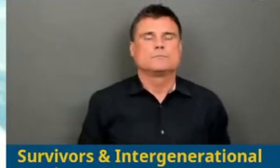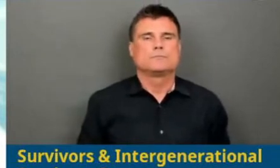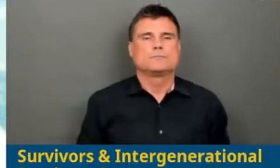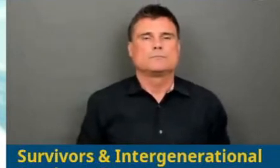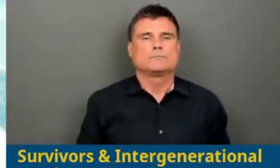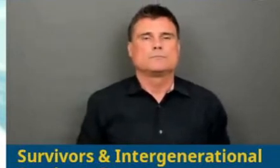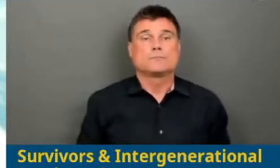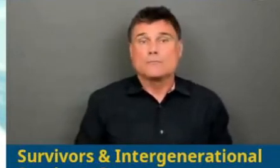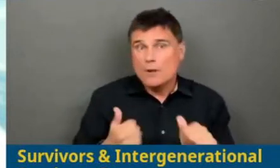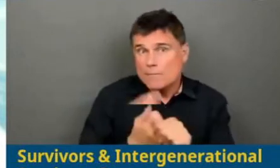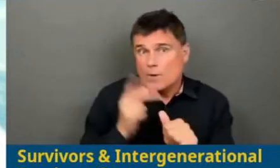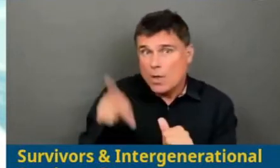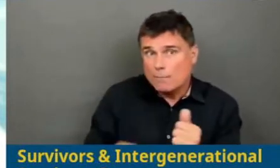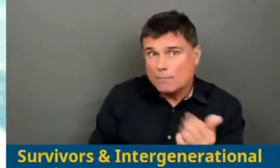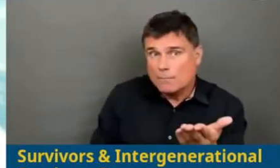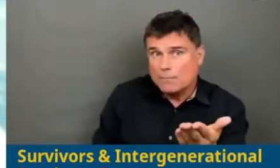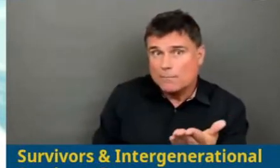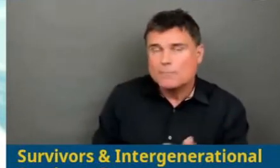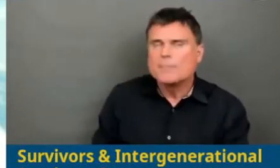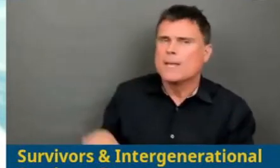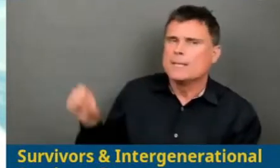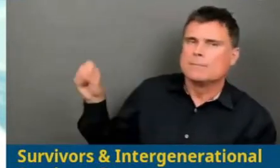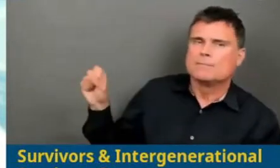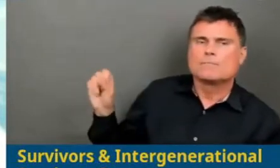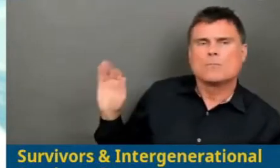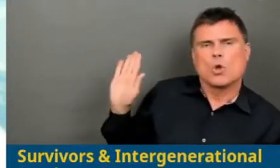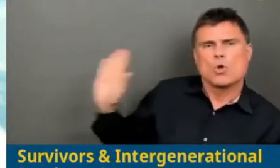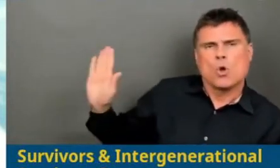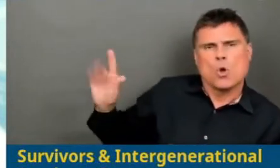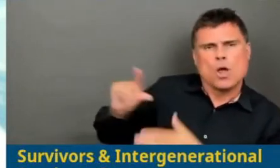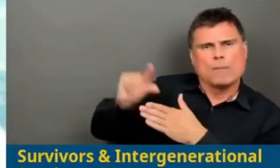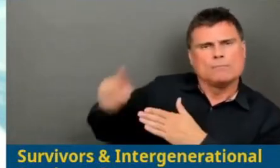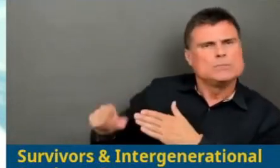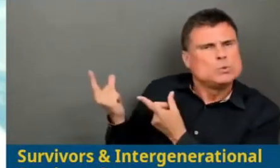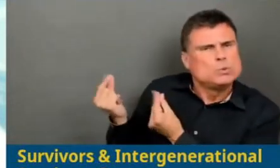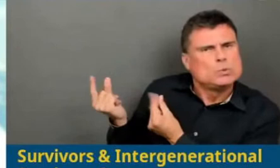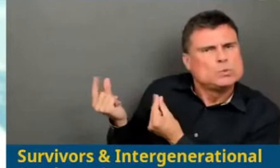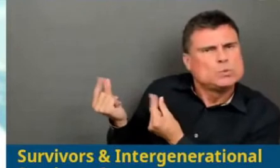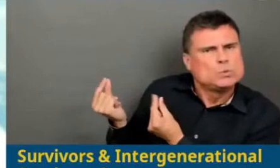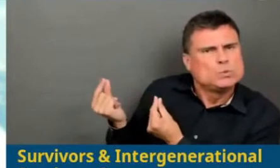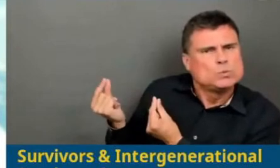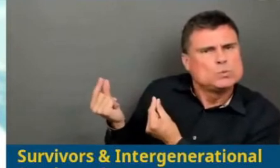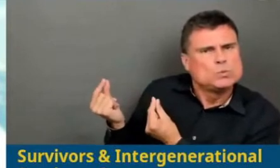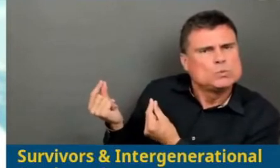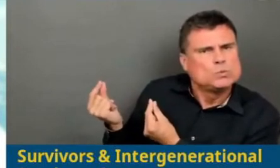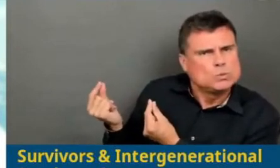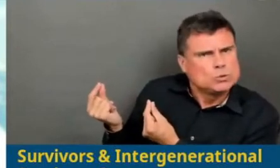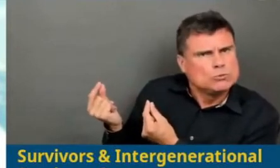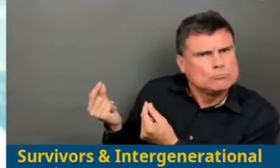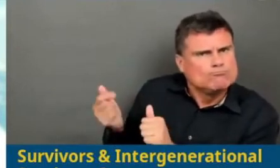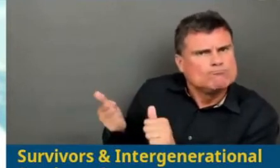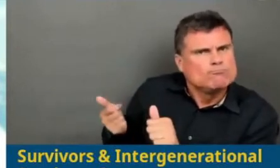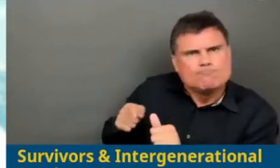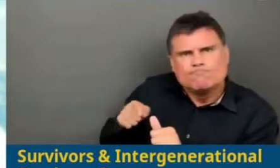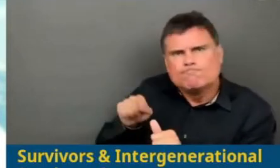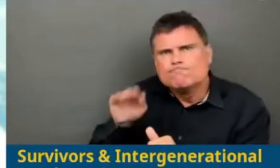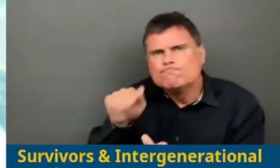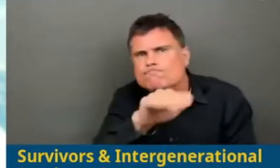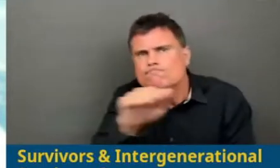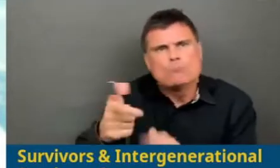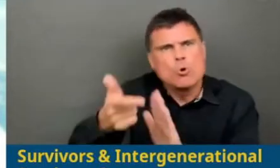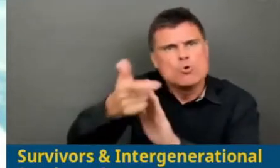Yes, I'd like to know what initiatives your government is taking in pursuing that. The focus by government has